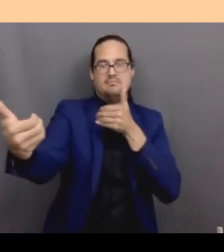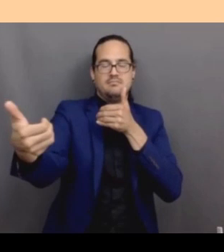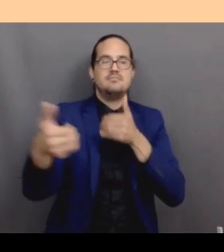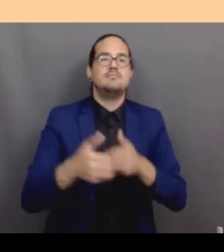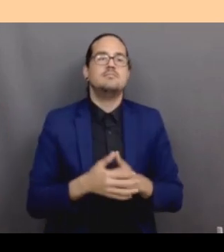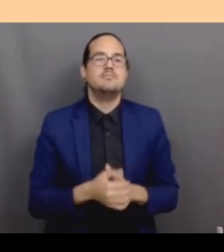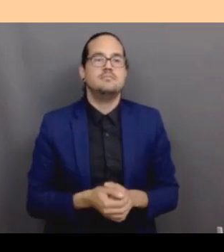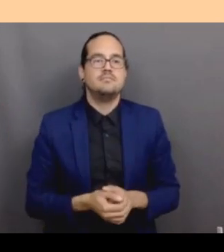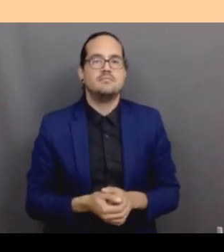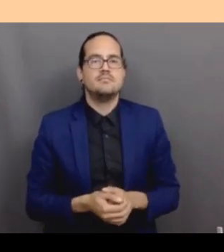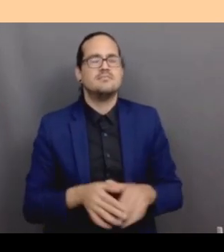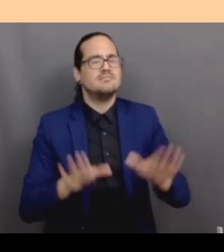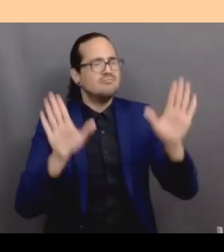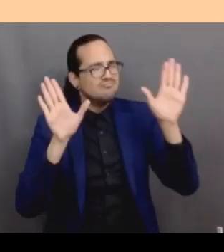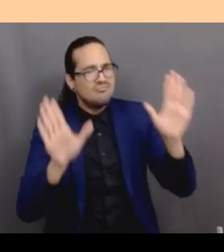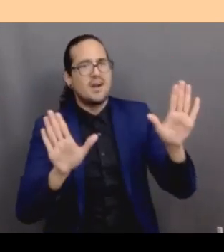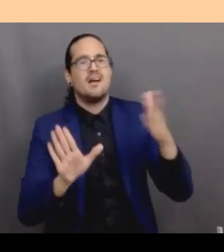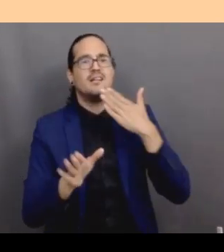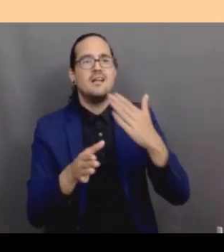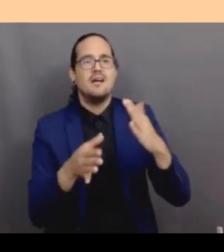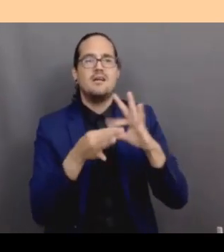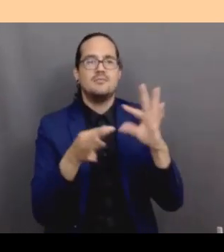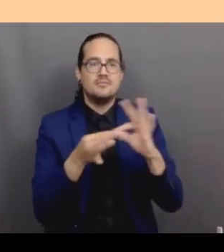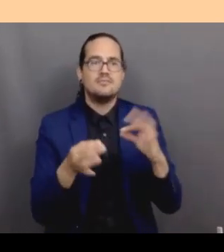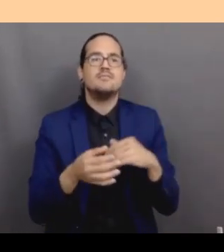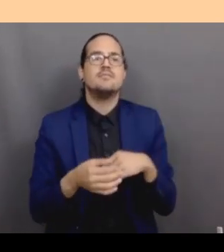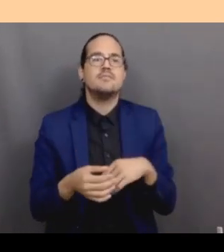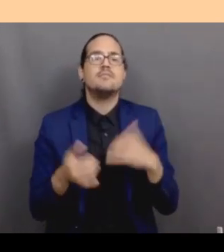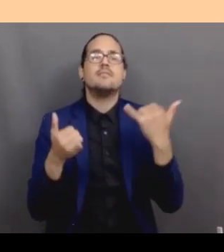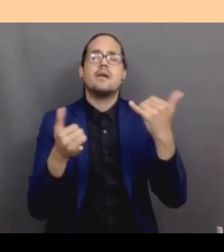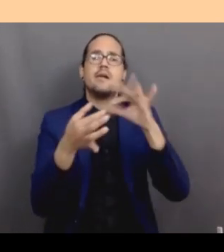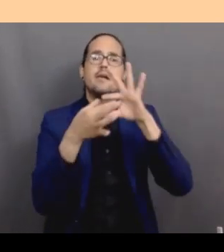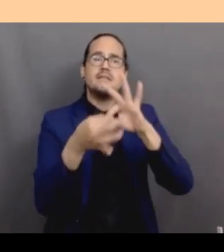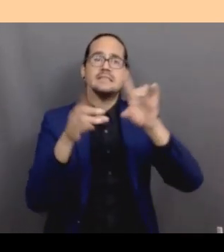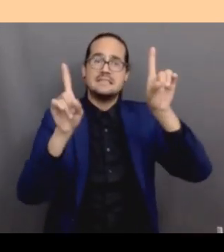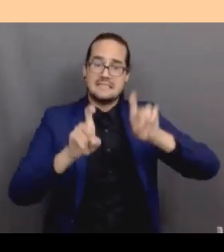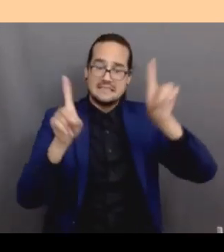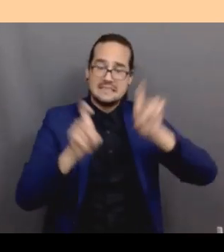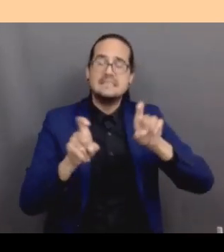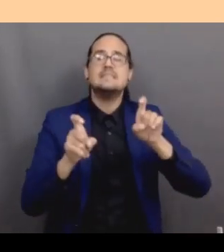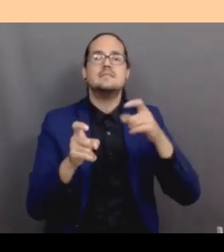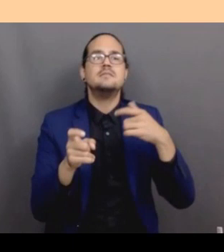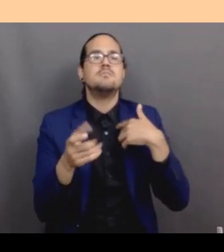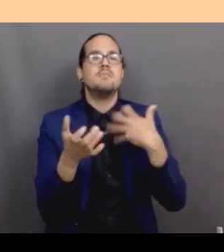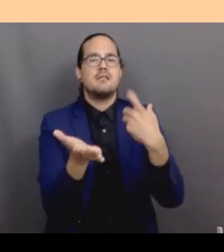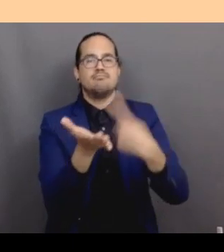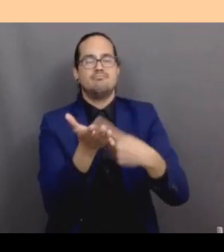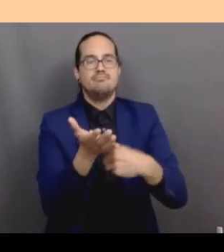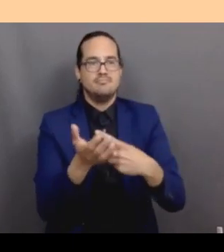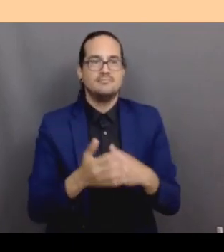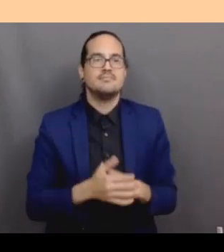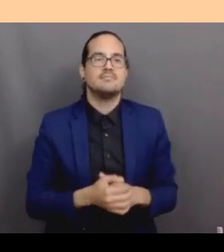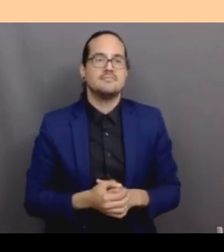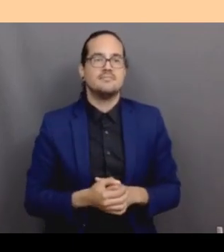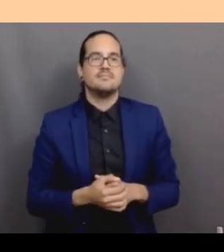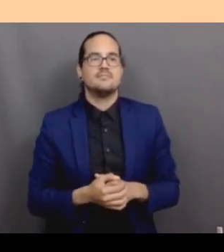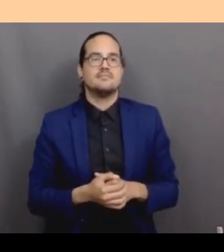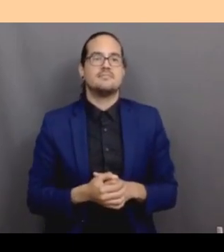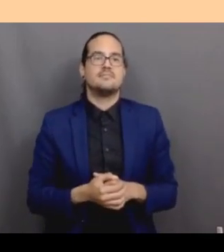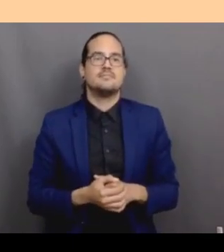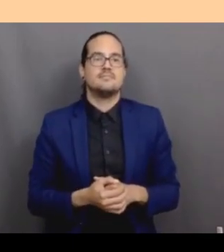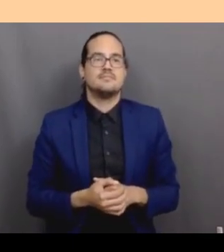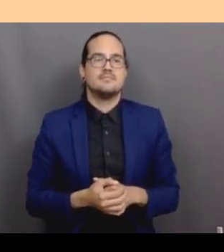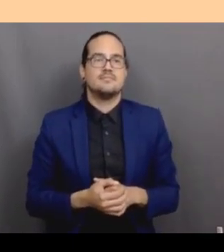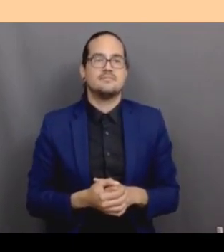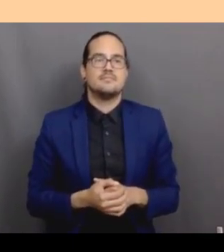topic of testing, and I know it's top of mind every week now. It has been our number one category